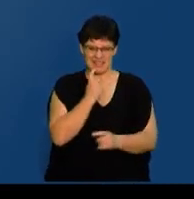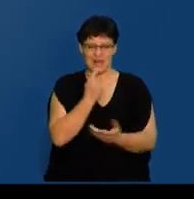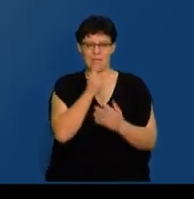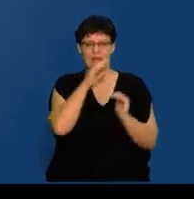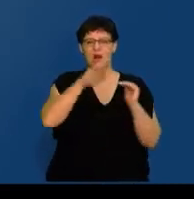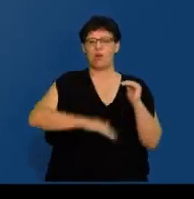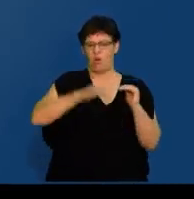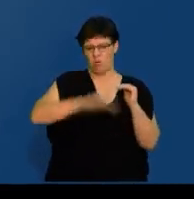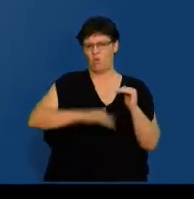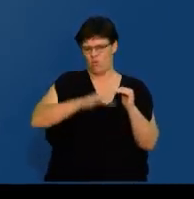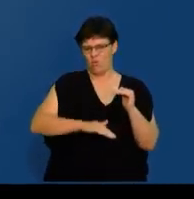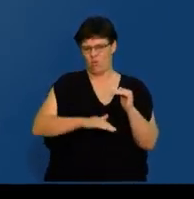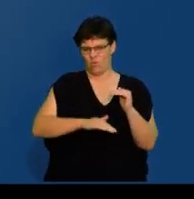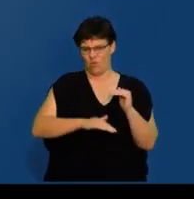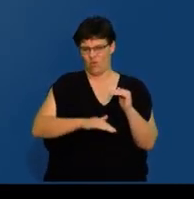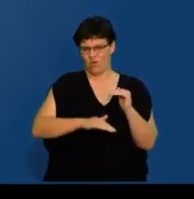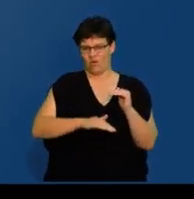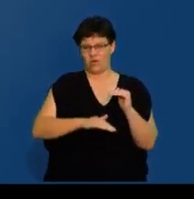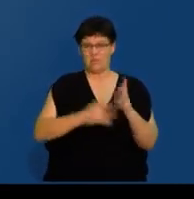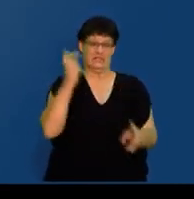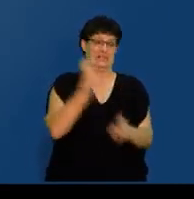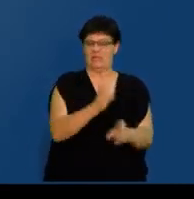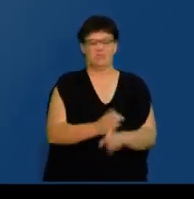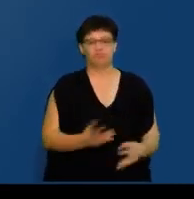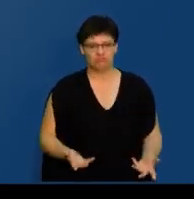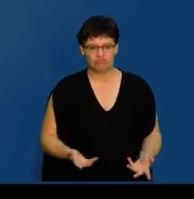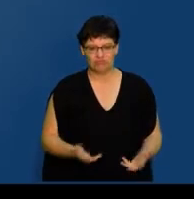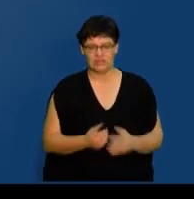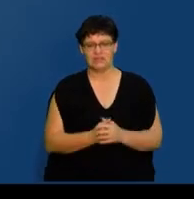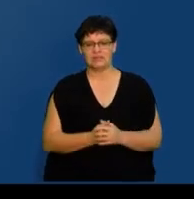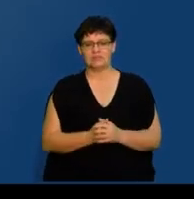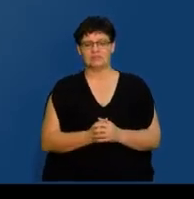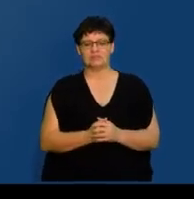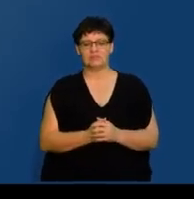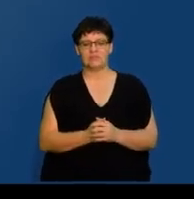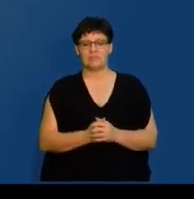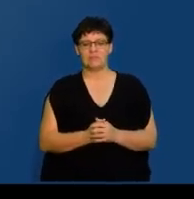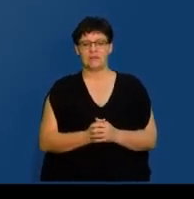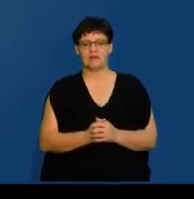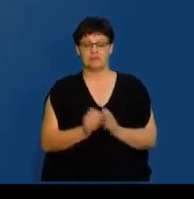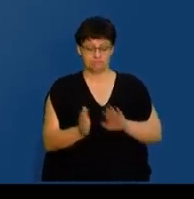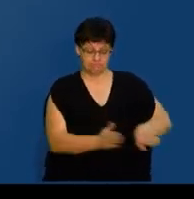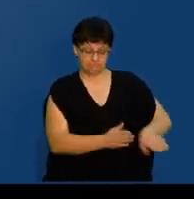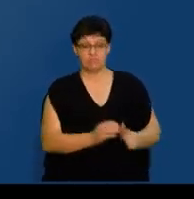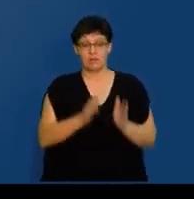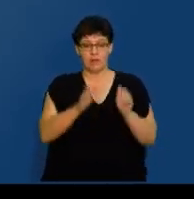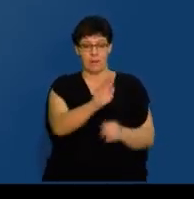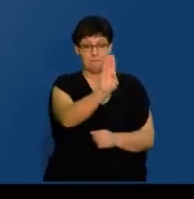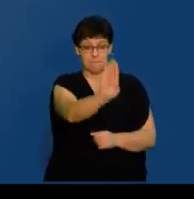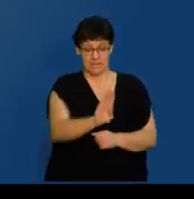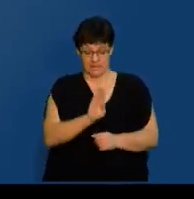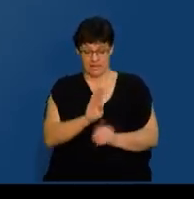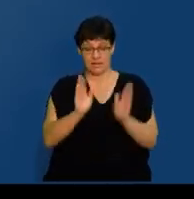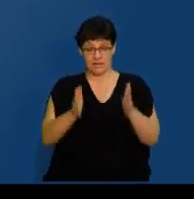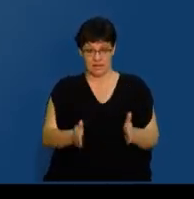lower hanging fruits that you can easily access and score your marks in. When we look at section B, this section is out of